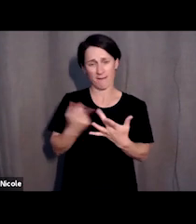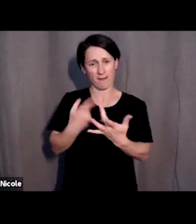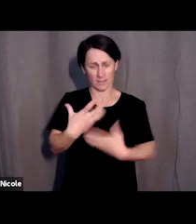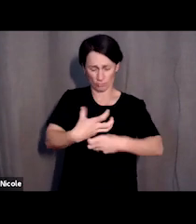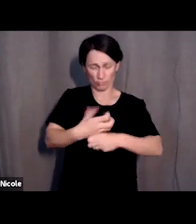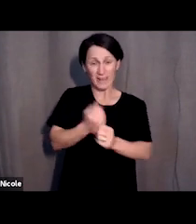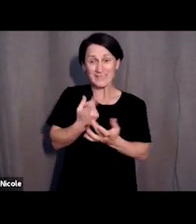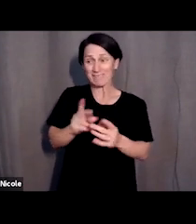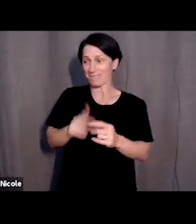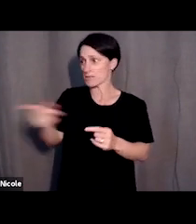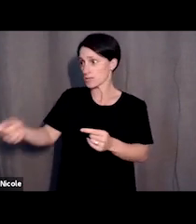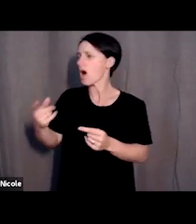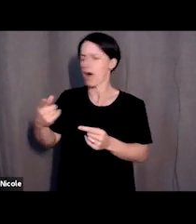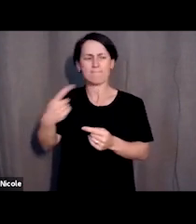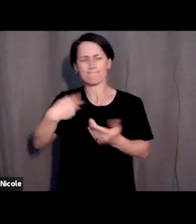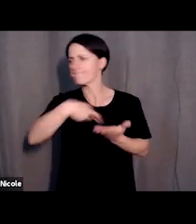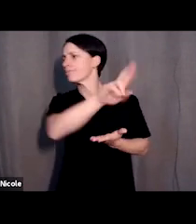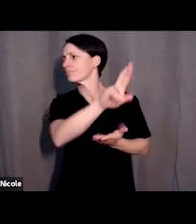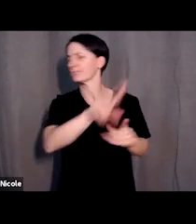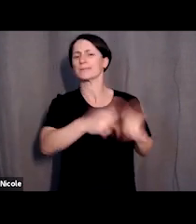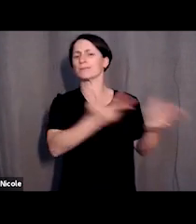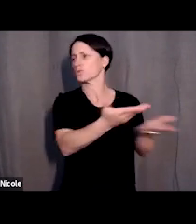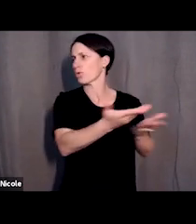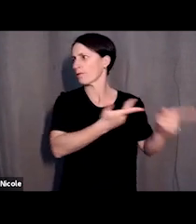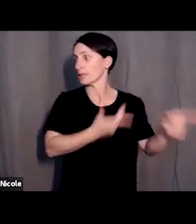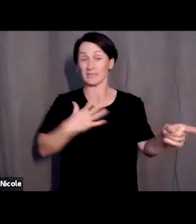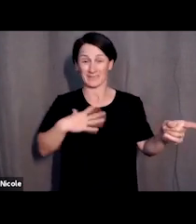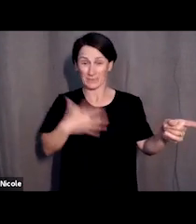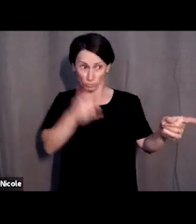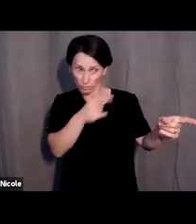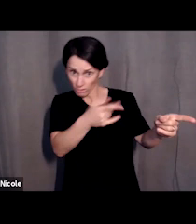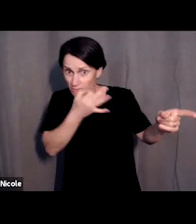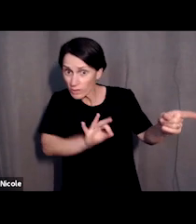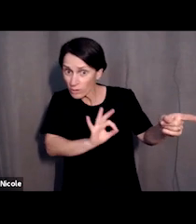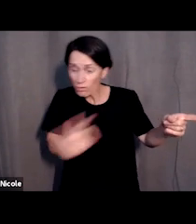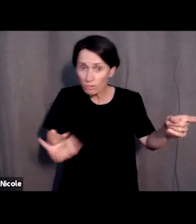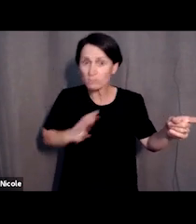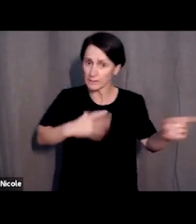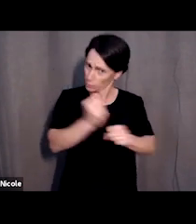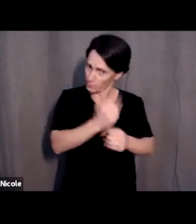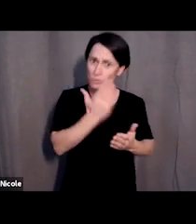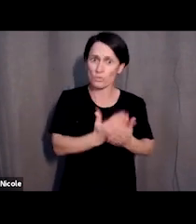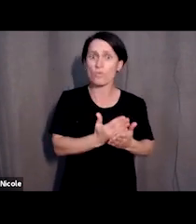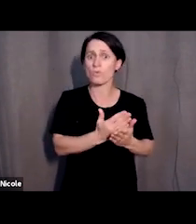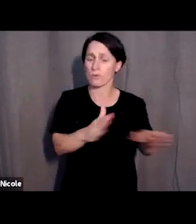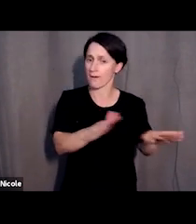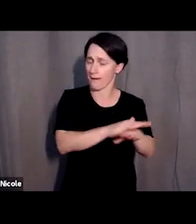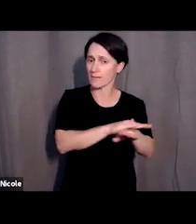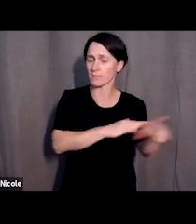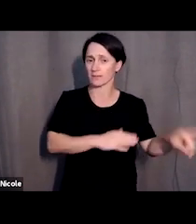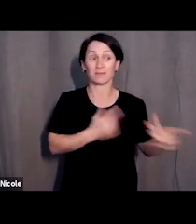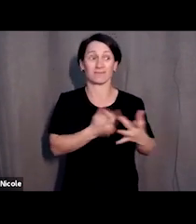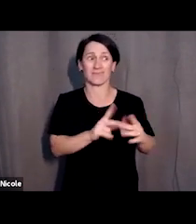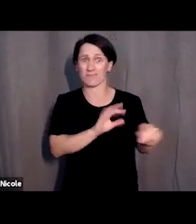referred to a specialist service and needing to make sure that was also going to be bulk billed. and if it wasn't, they also again